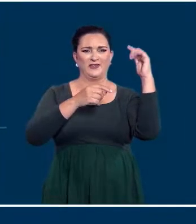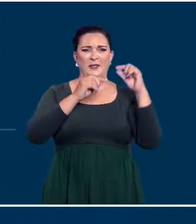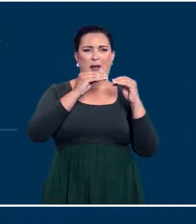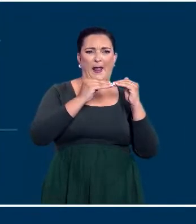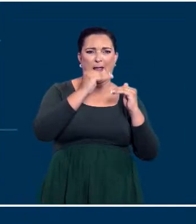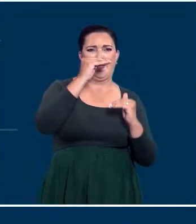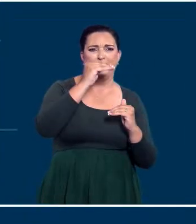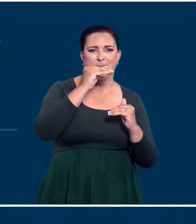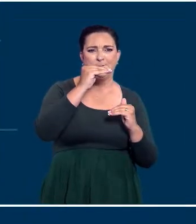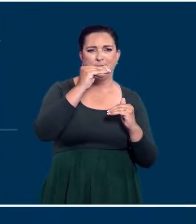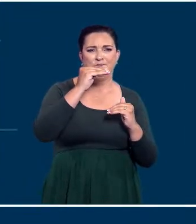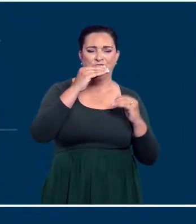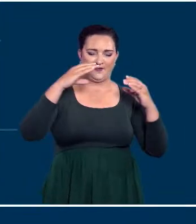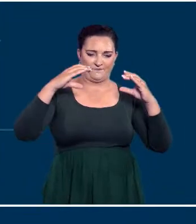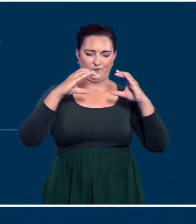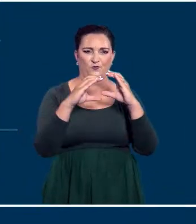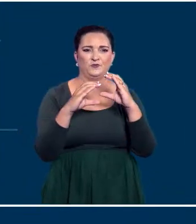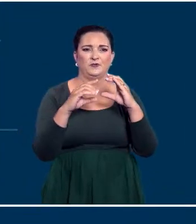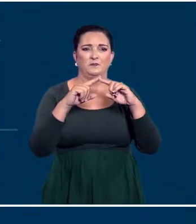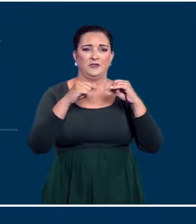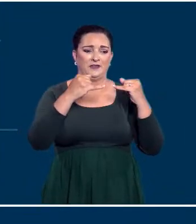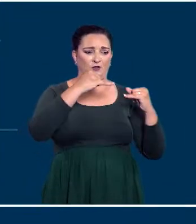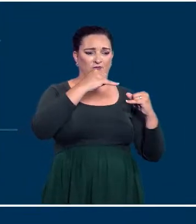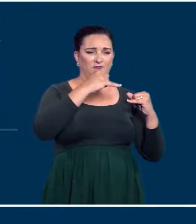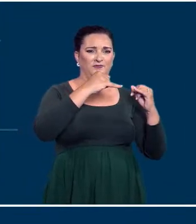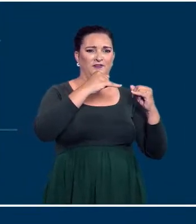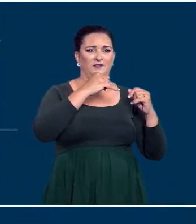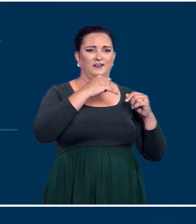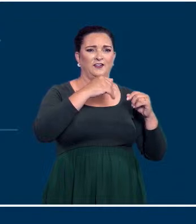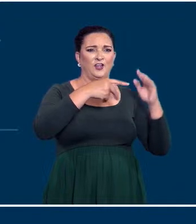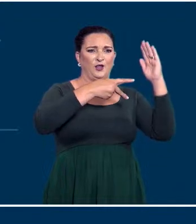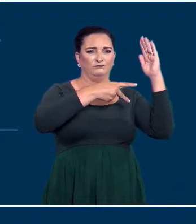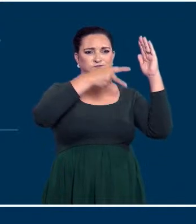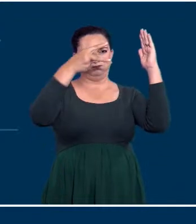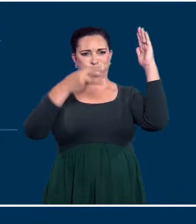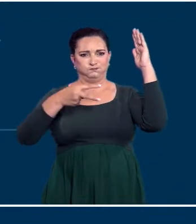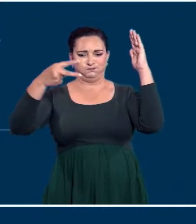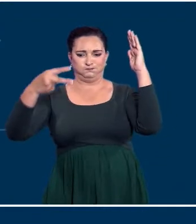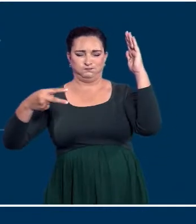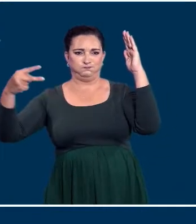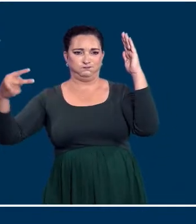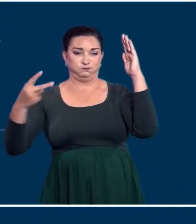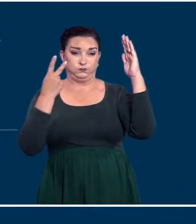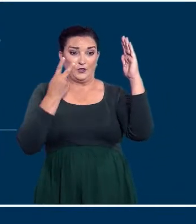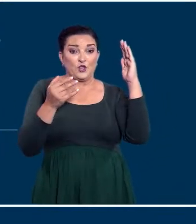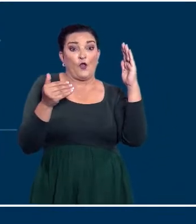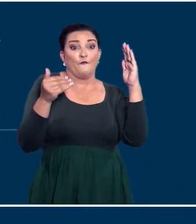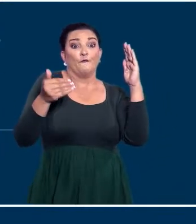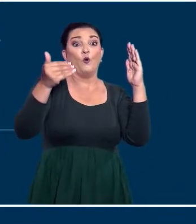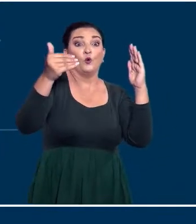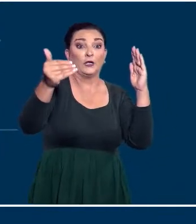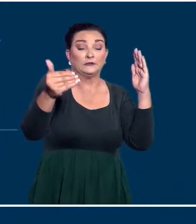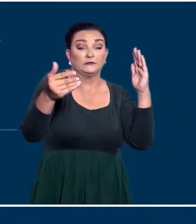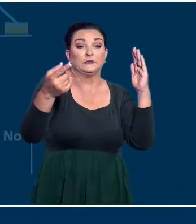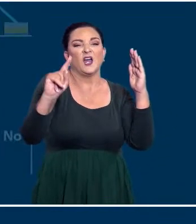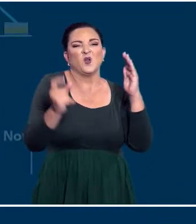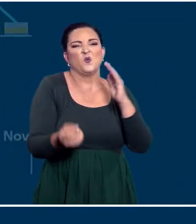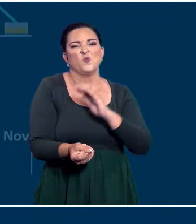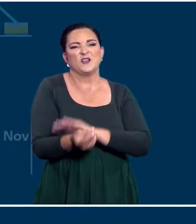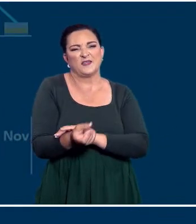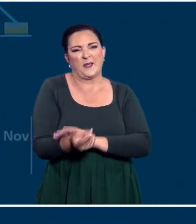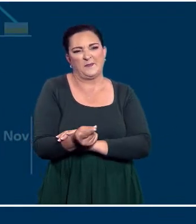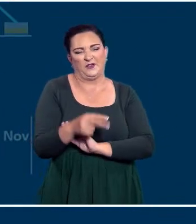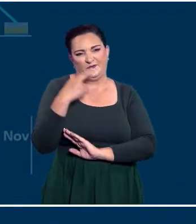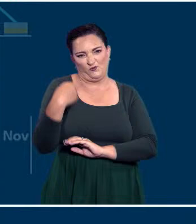So that shows you the discrepancy between what we forecast and what the outcomes were. We spend quite a bit of time